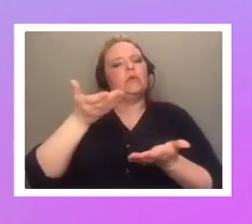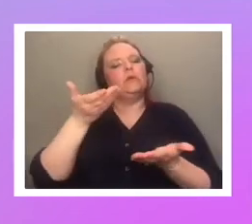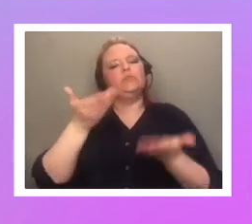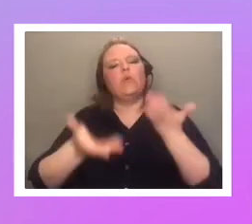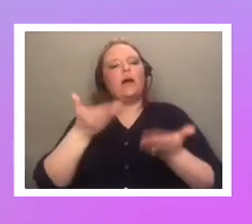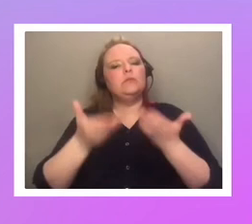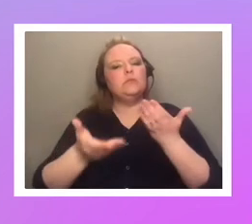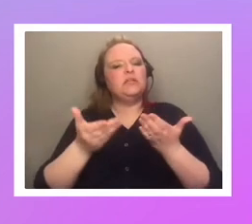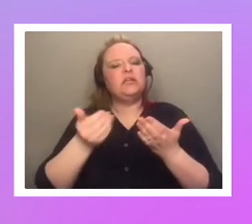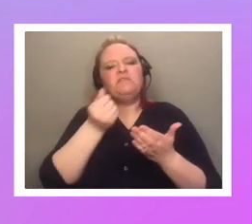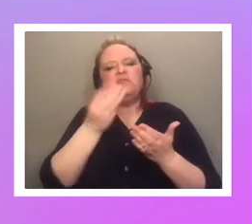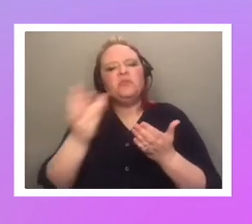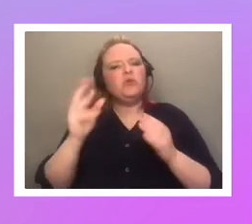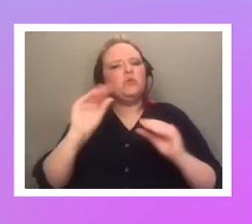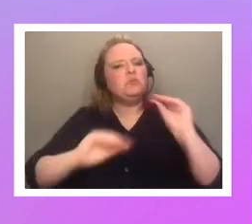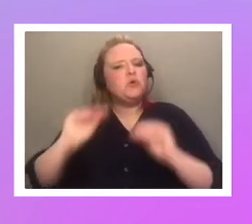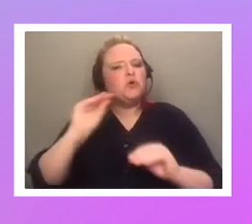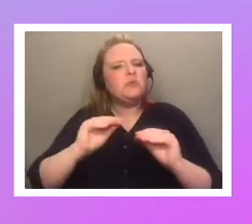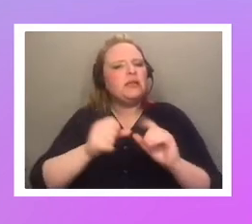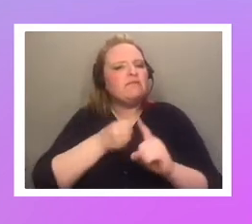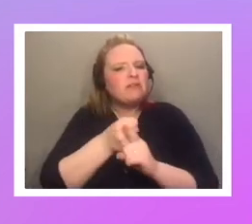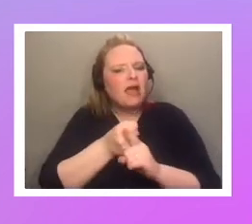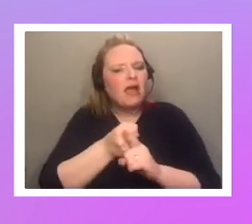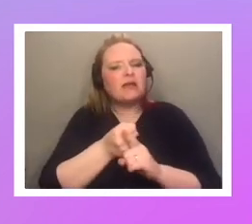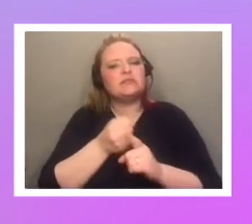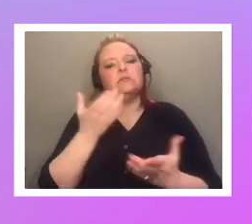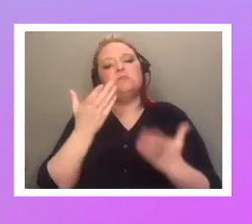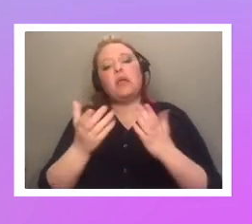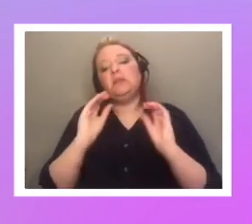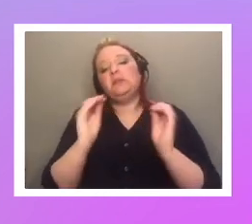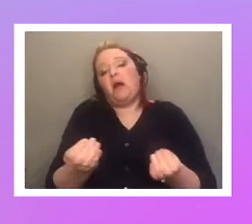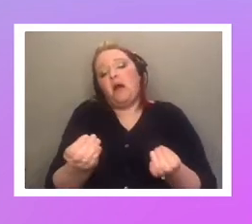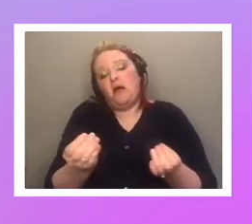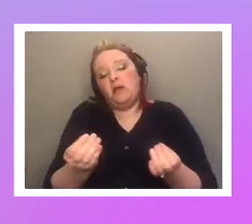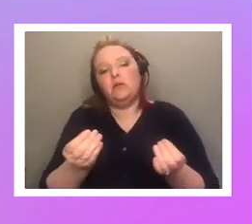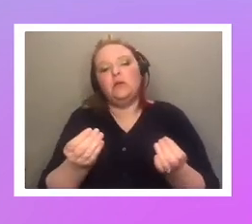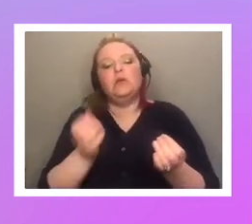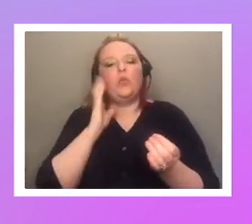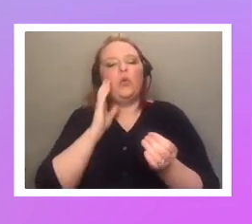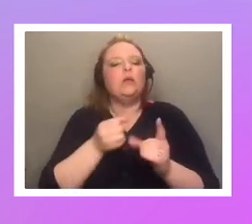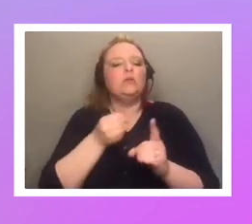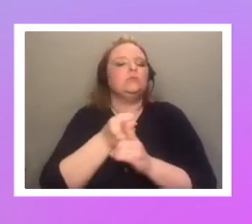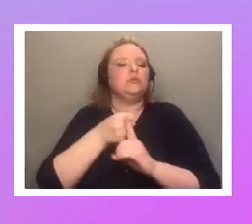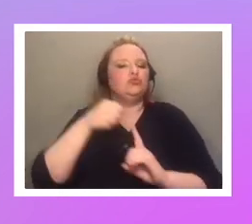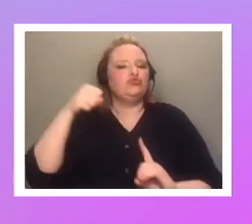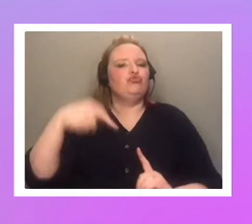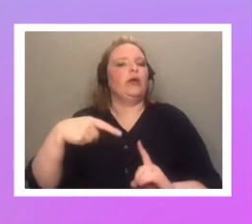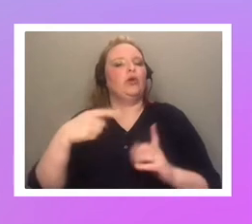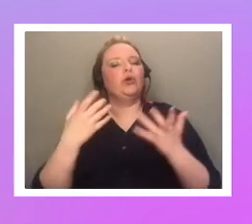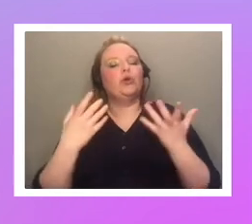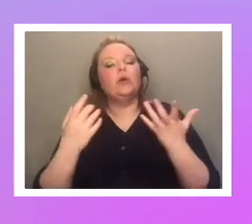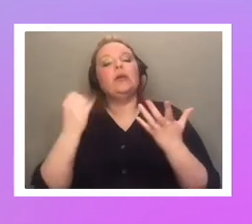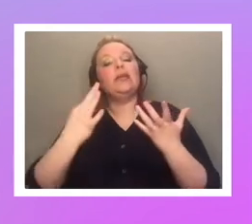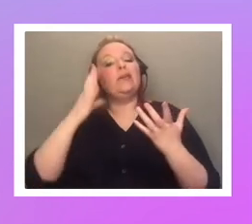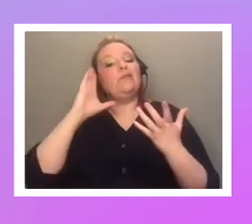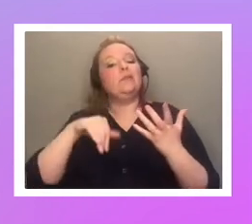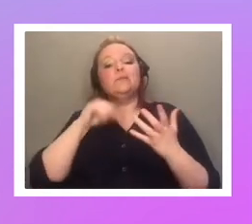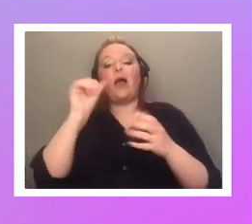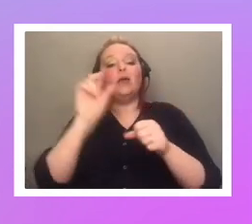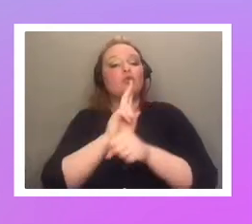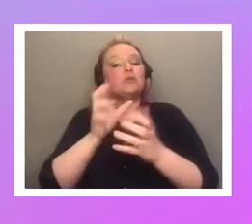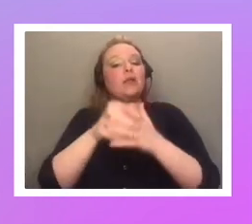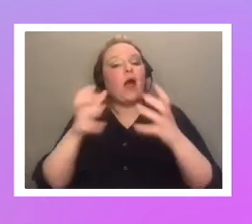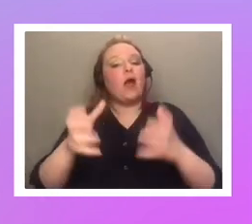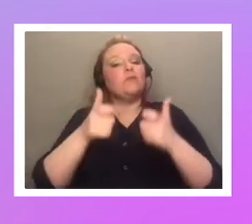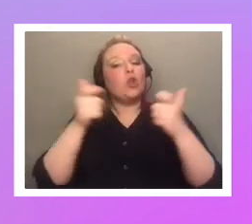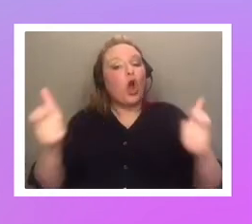have a handful or so of effects, or possibly none, like I said, that would be potentially triggering. If you know that you don't use a lot of large